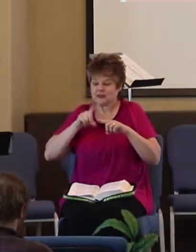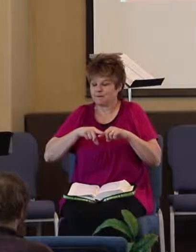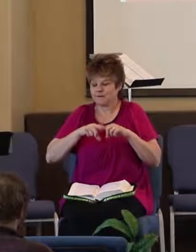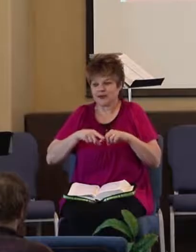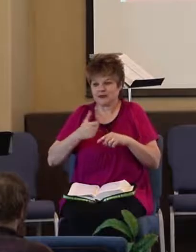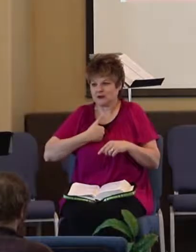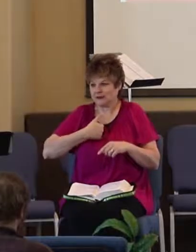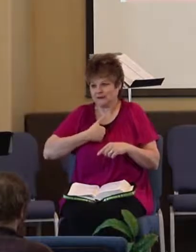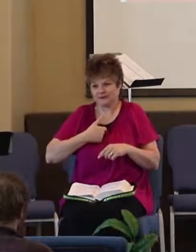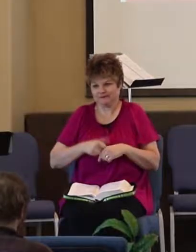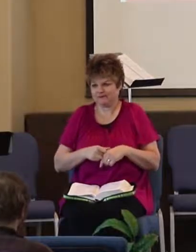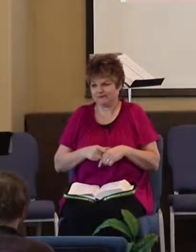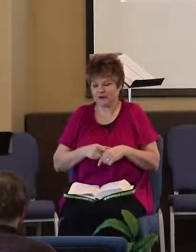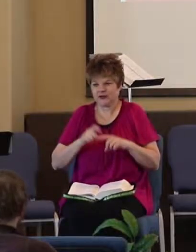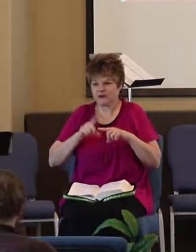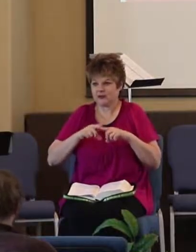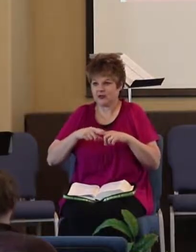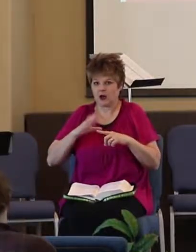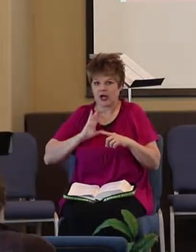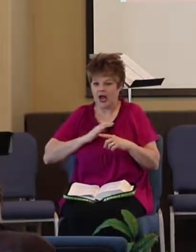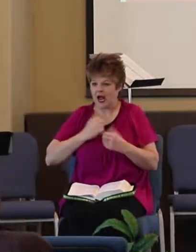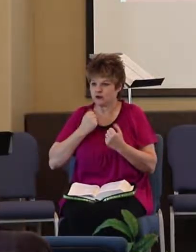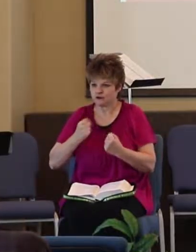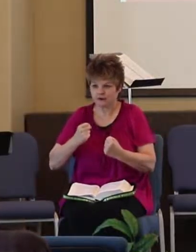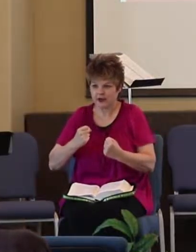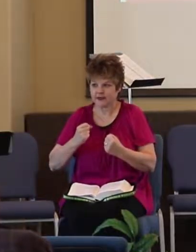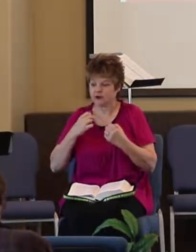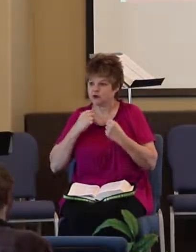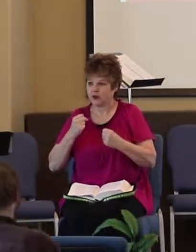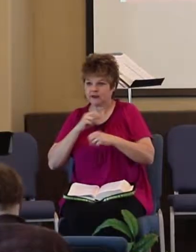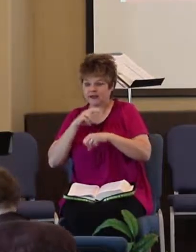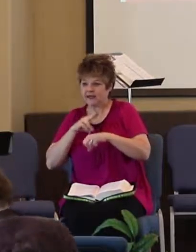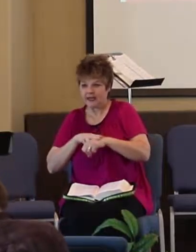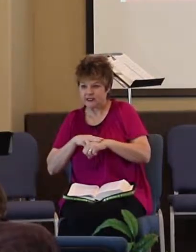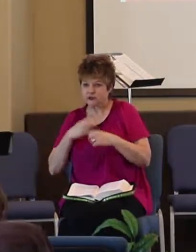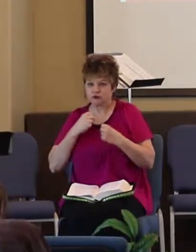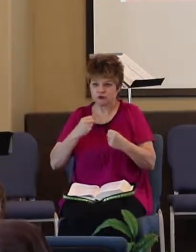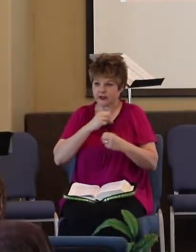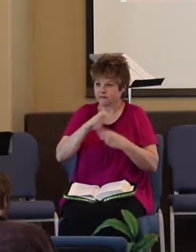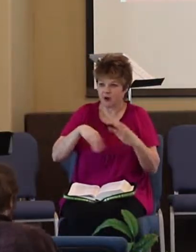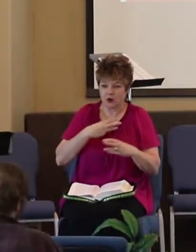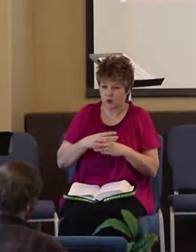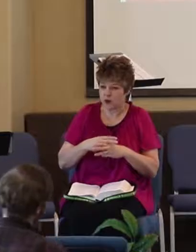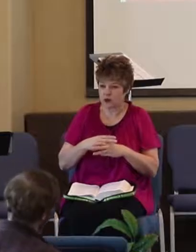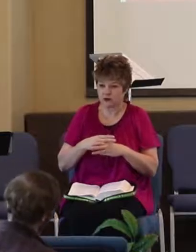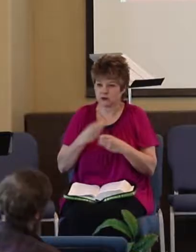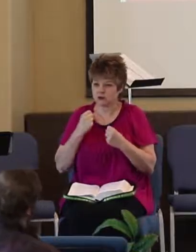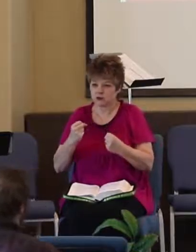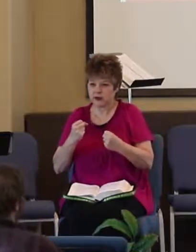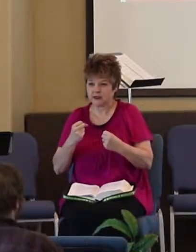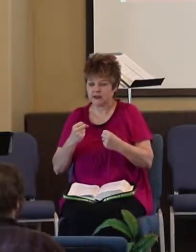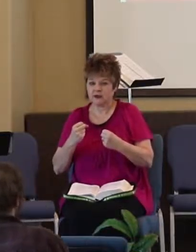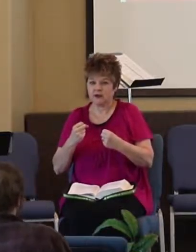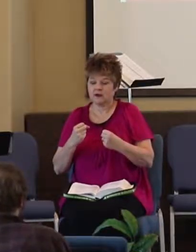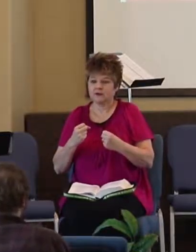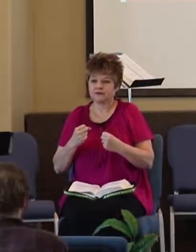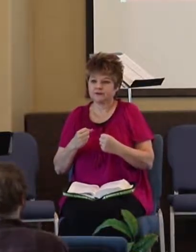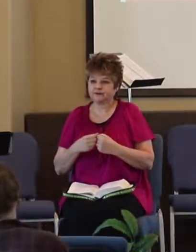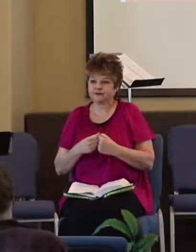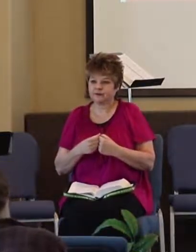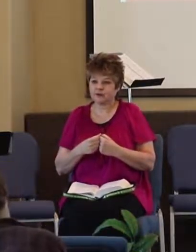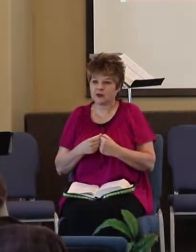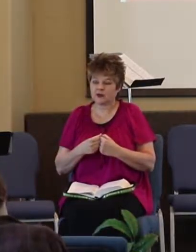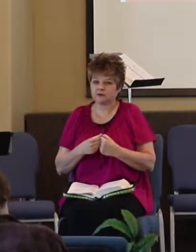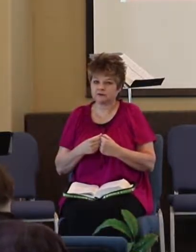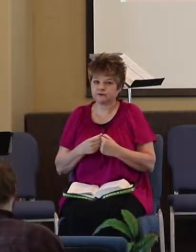We cannot depend on our strength, the strength of our nation, the strength of our world, the strength of our resolve, because the strength of